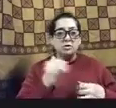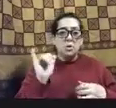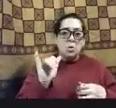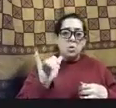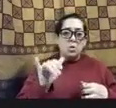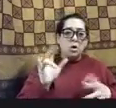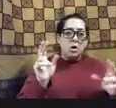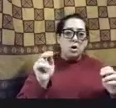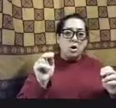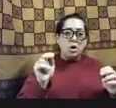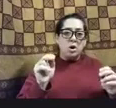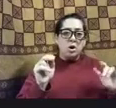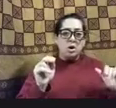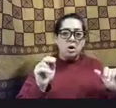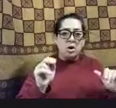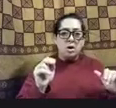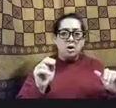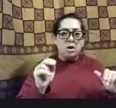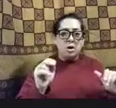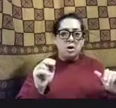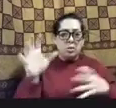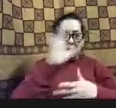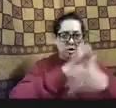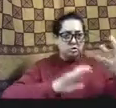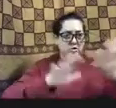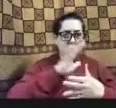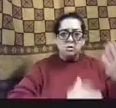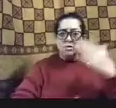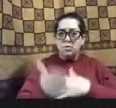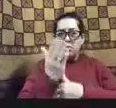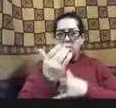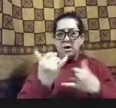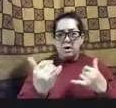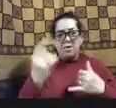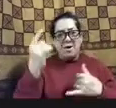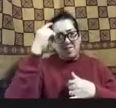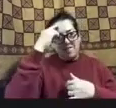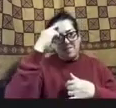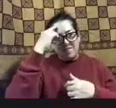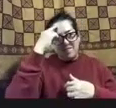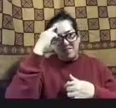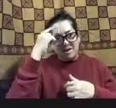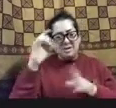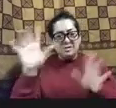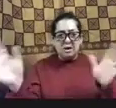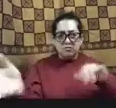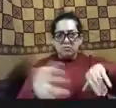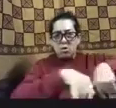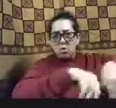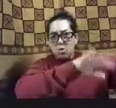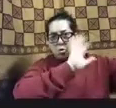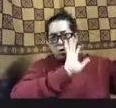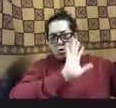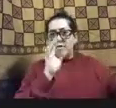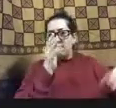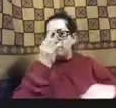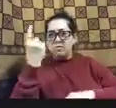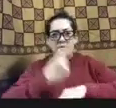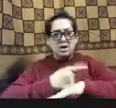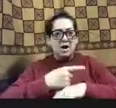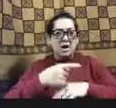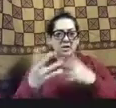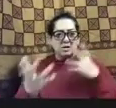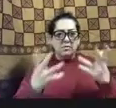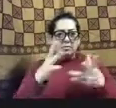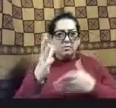No, I had quite the storm this morning, and now I think it's kind of blowing out, and we'll have a couple of days in between the